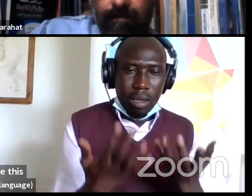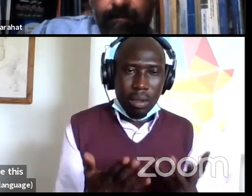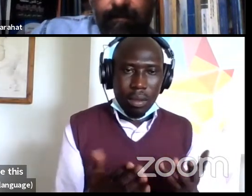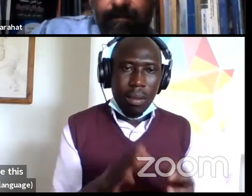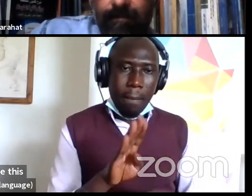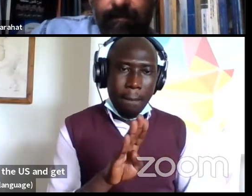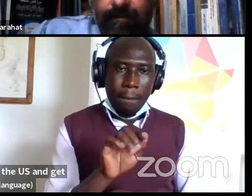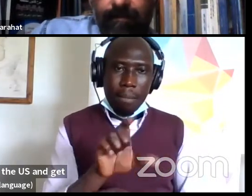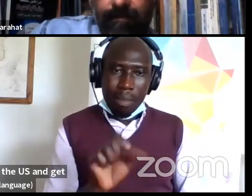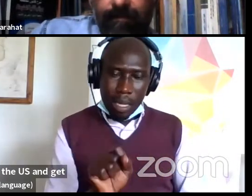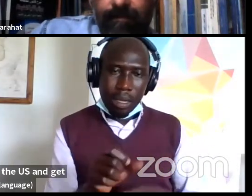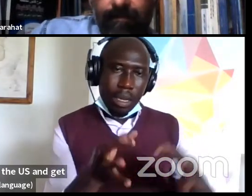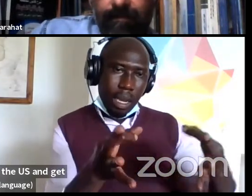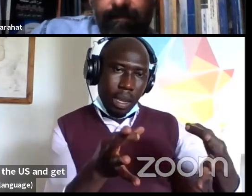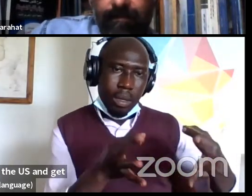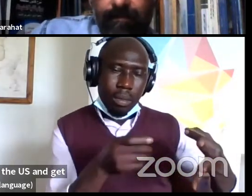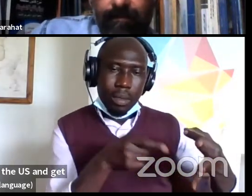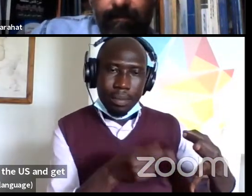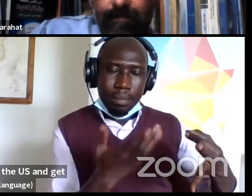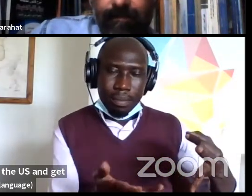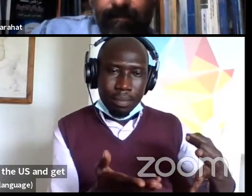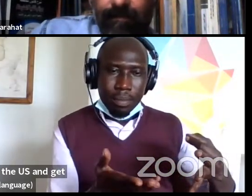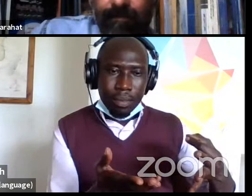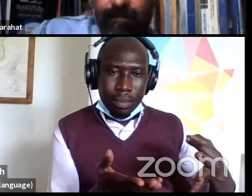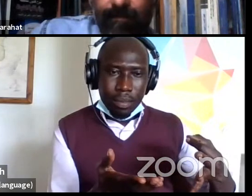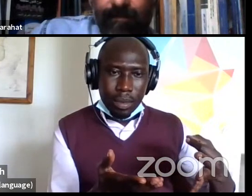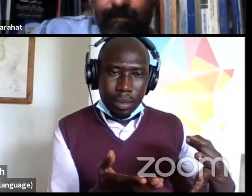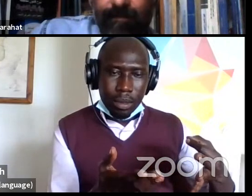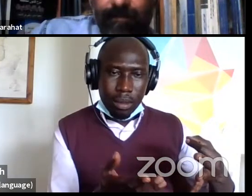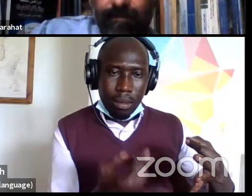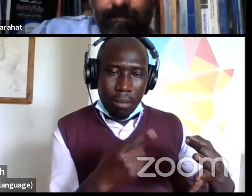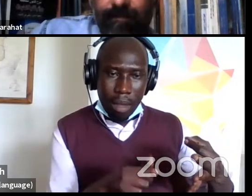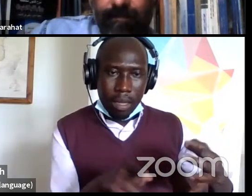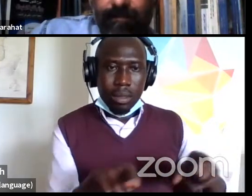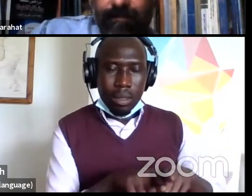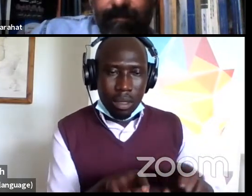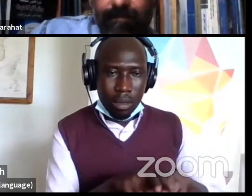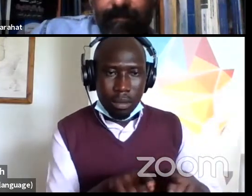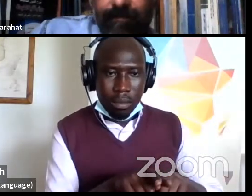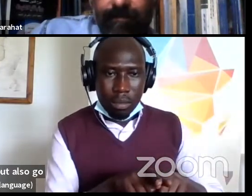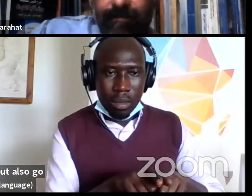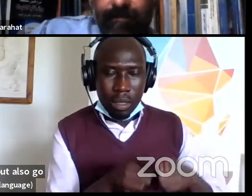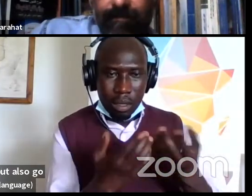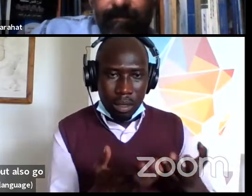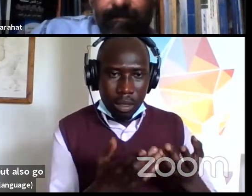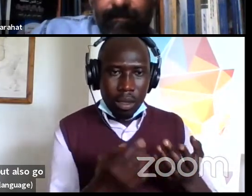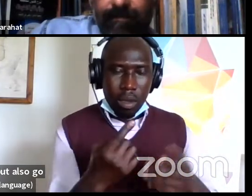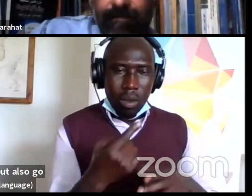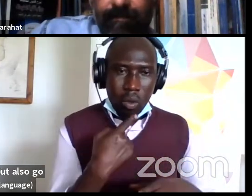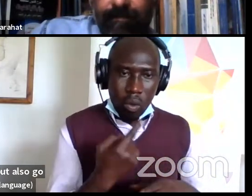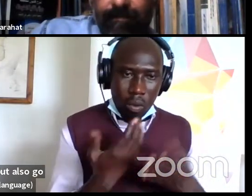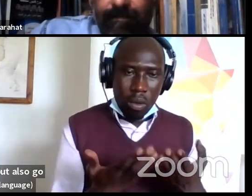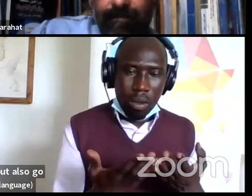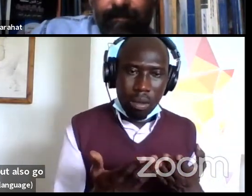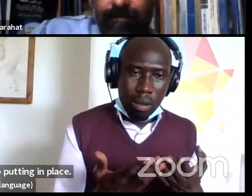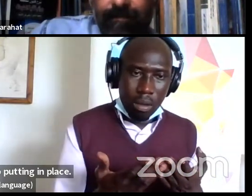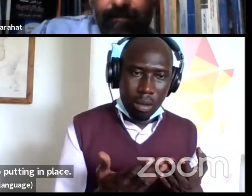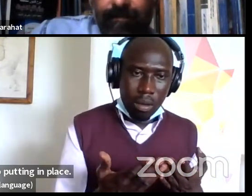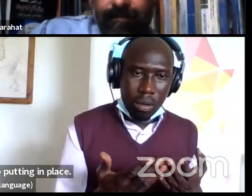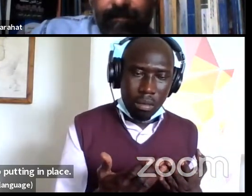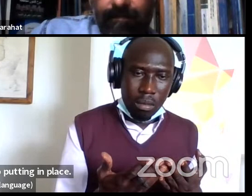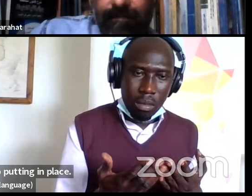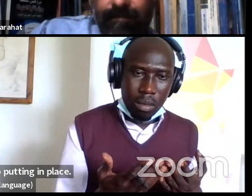the accountability of purchasing, but also putting in place those